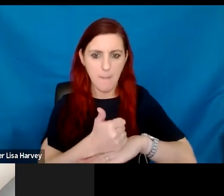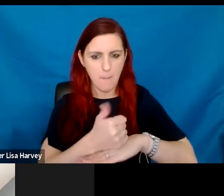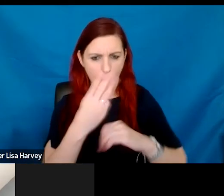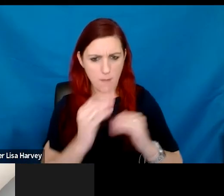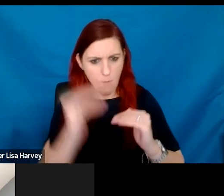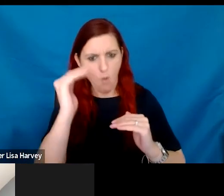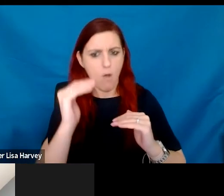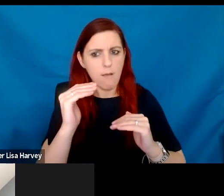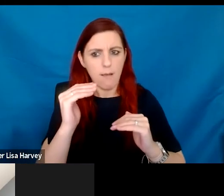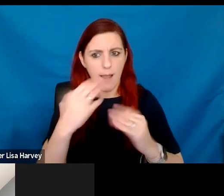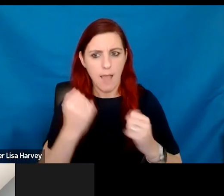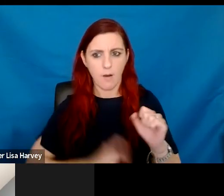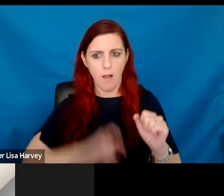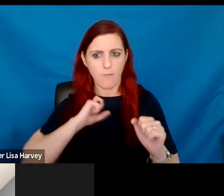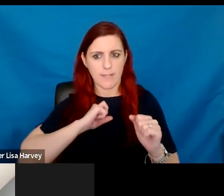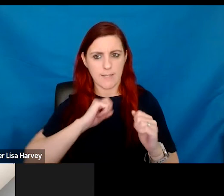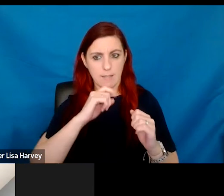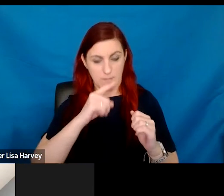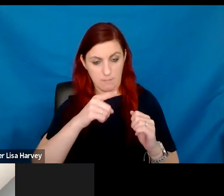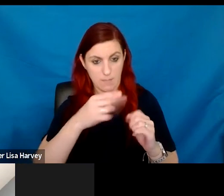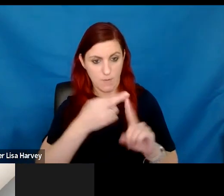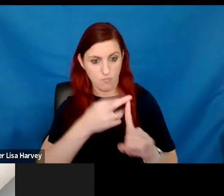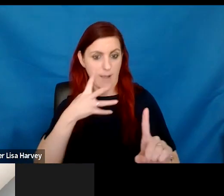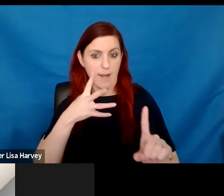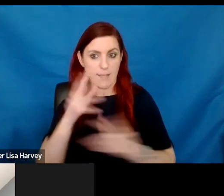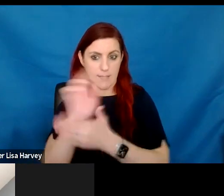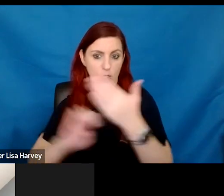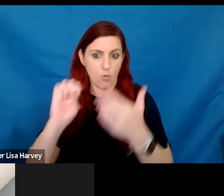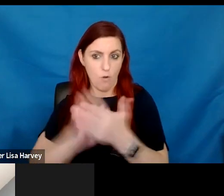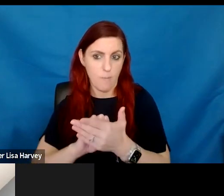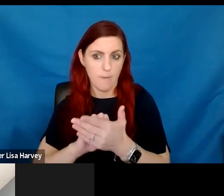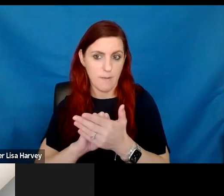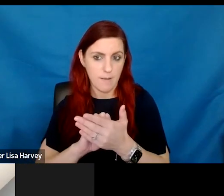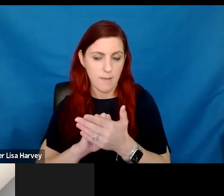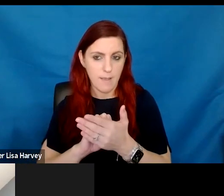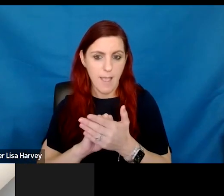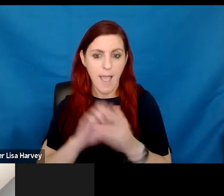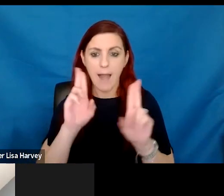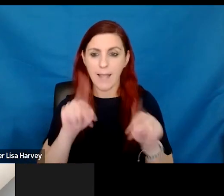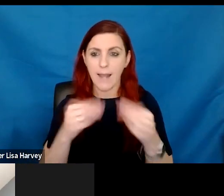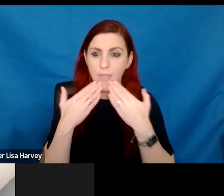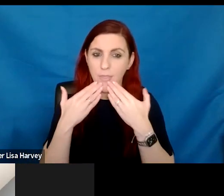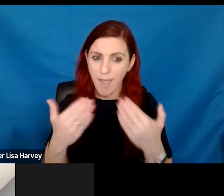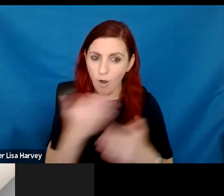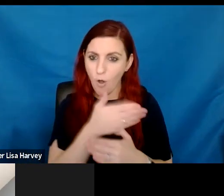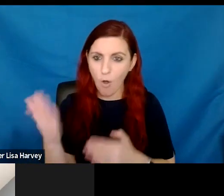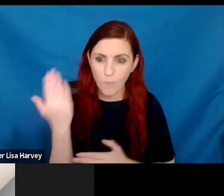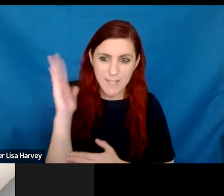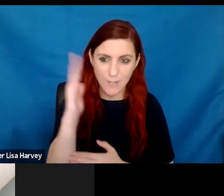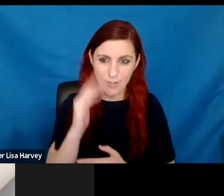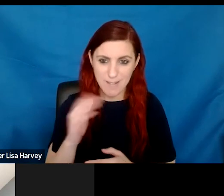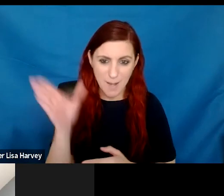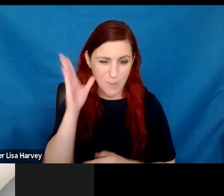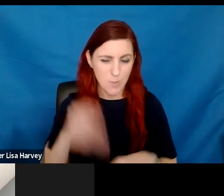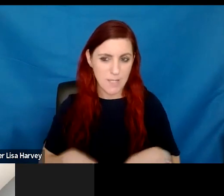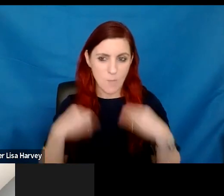that the specifications we seek are recognised at a European level. And can I thank all the presentators that I was listening to, because I